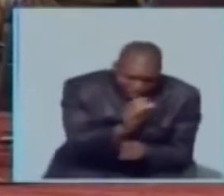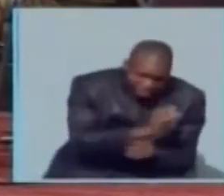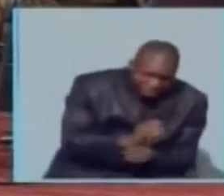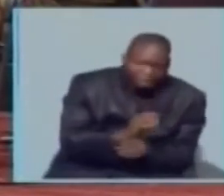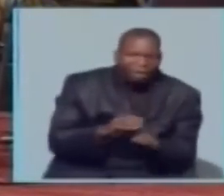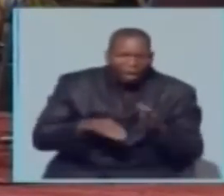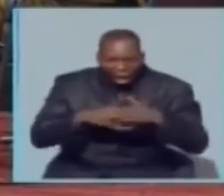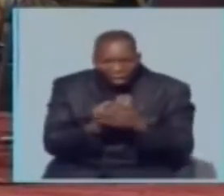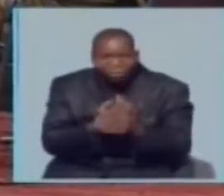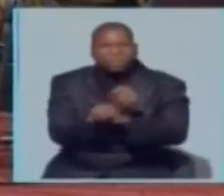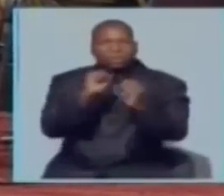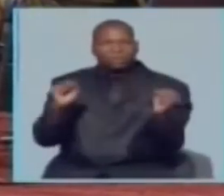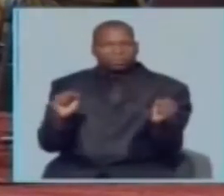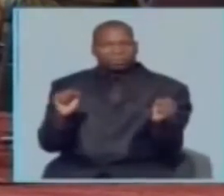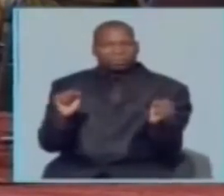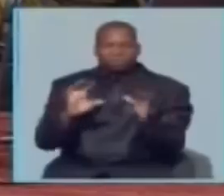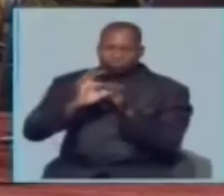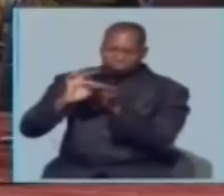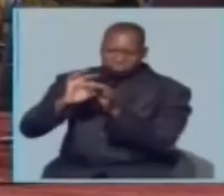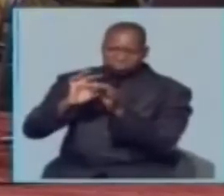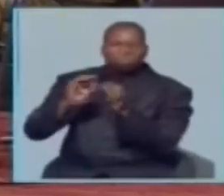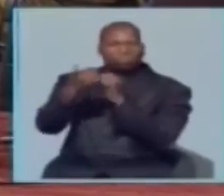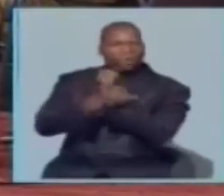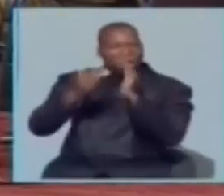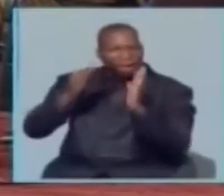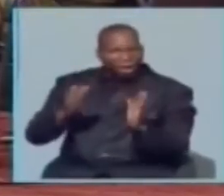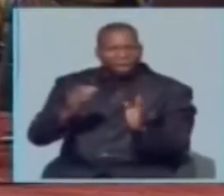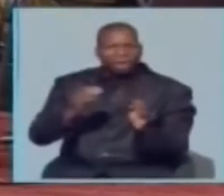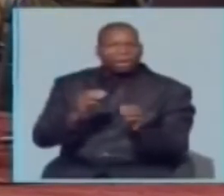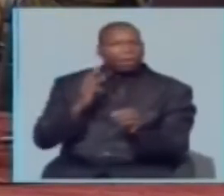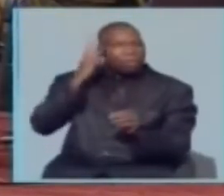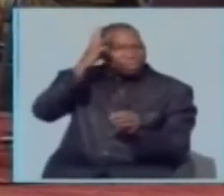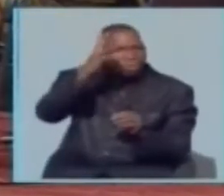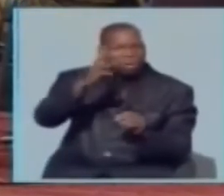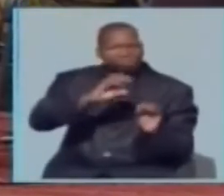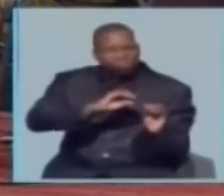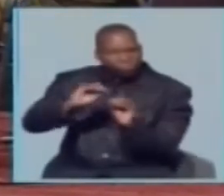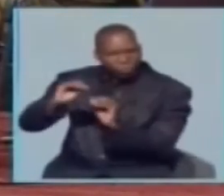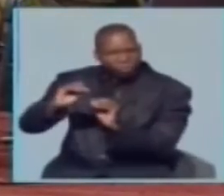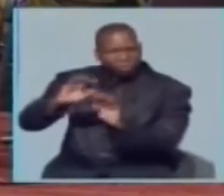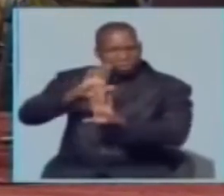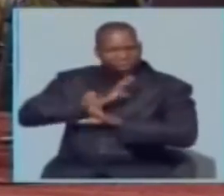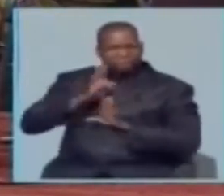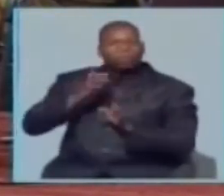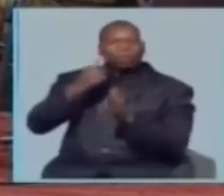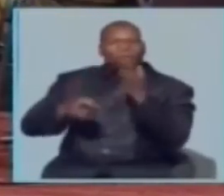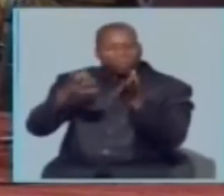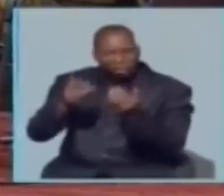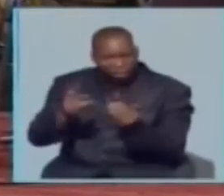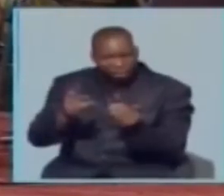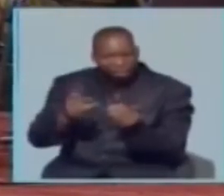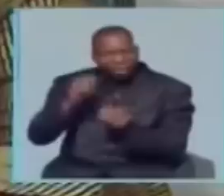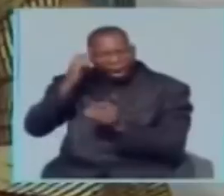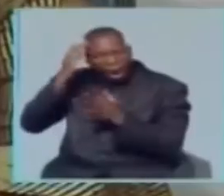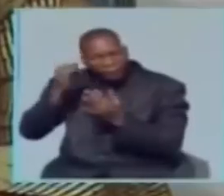patriotic as citizens, and say, let's move forward. And all the Zambians want is hope. What the Zambians want to hear